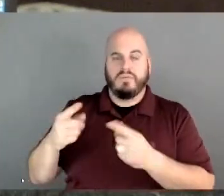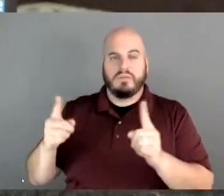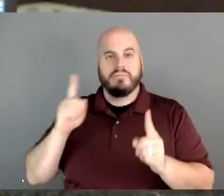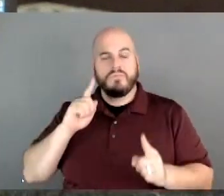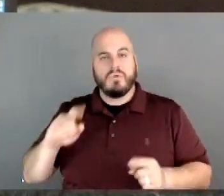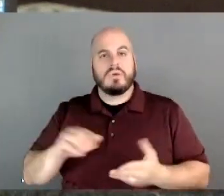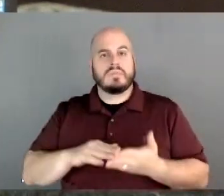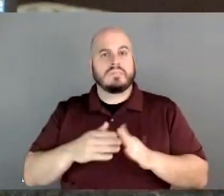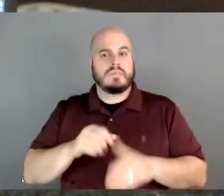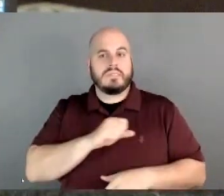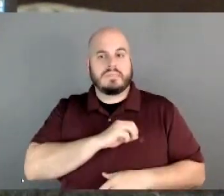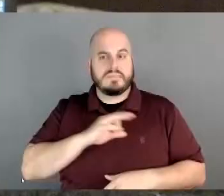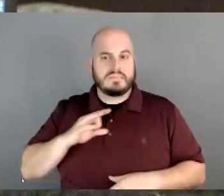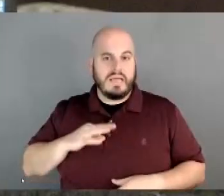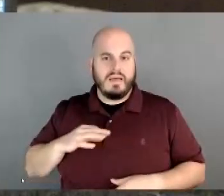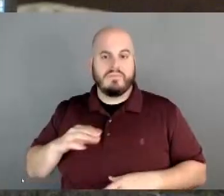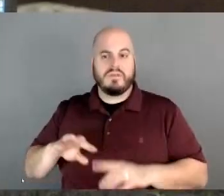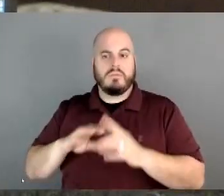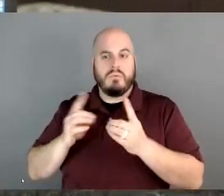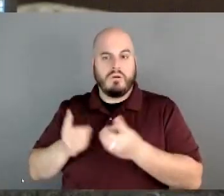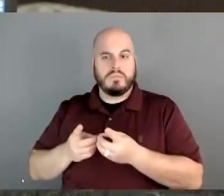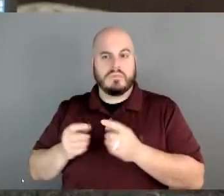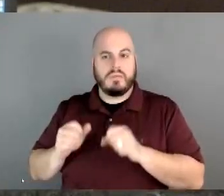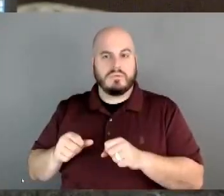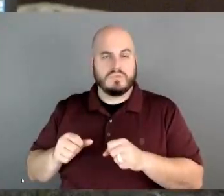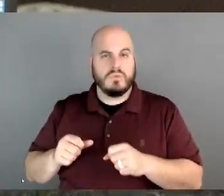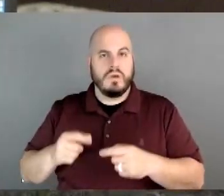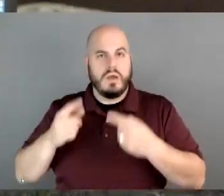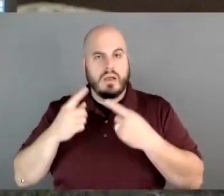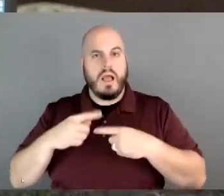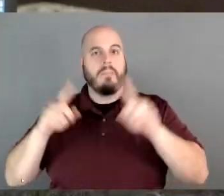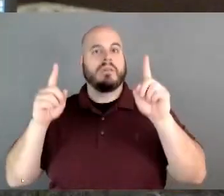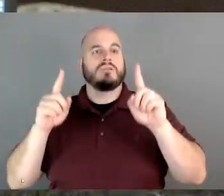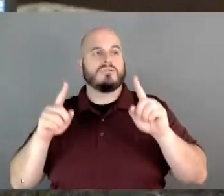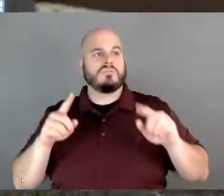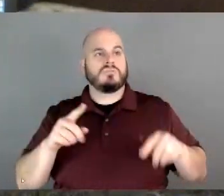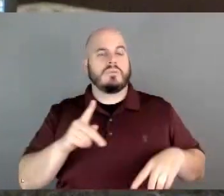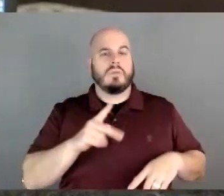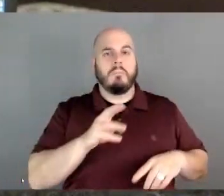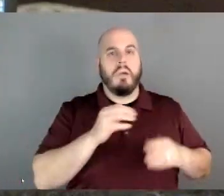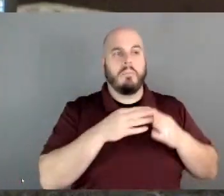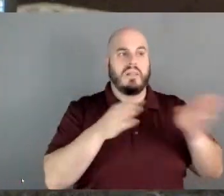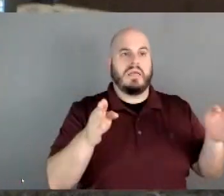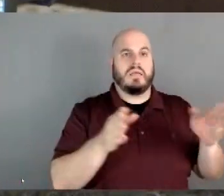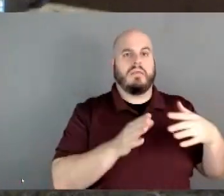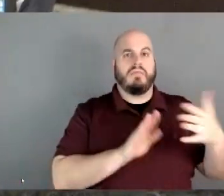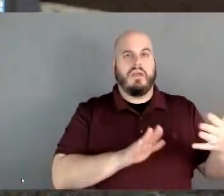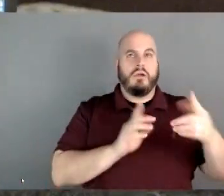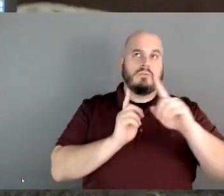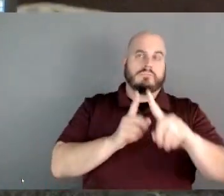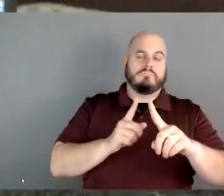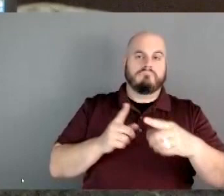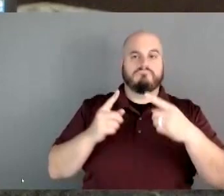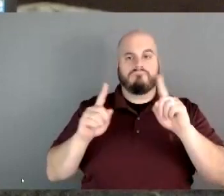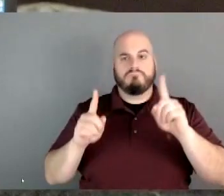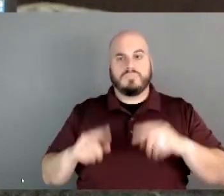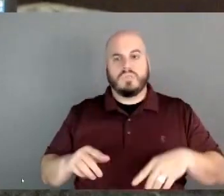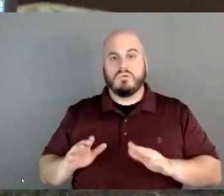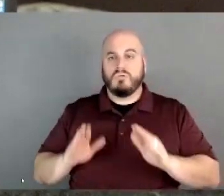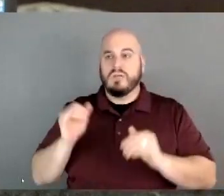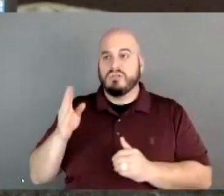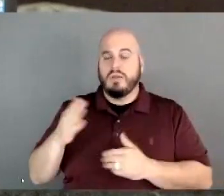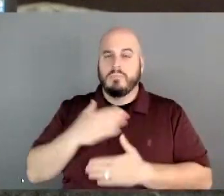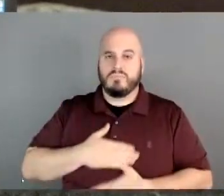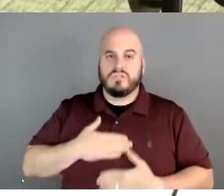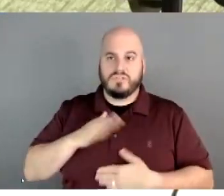city departments in being able to accomplish the public's vision for this. So kudos, great job. Really appreciate the work of you and your